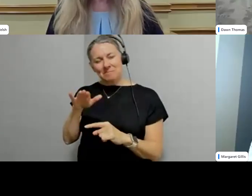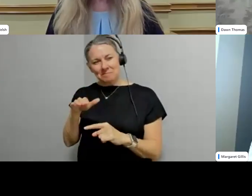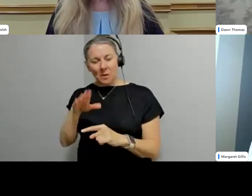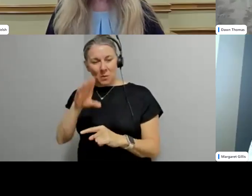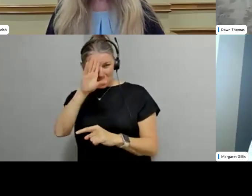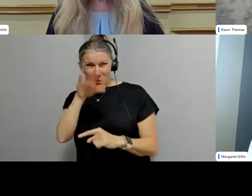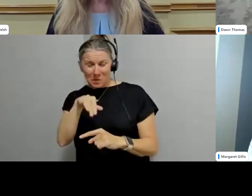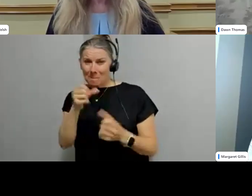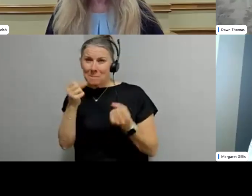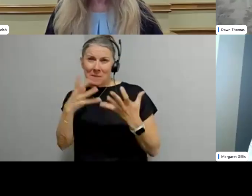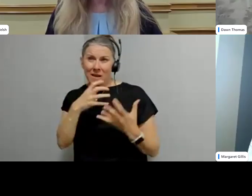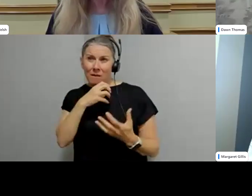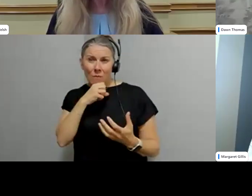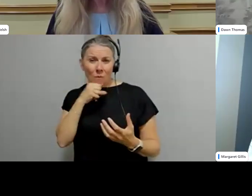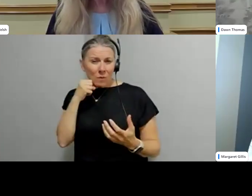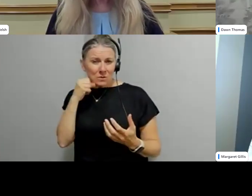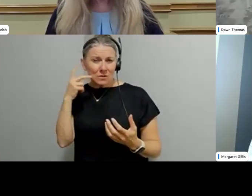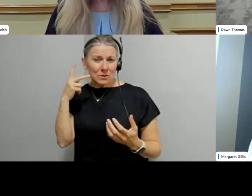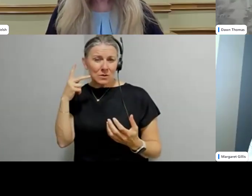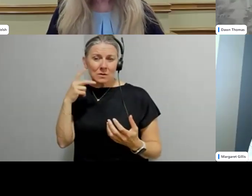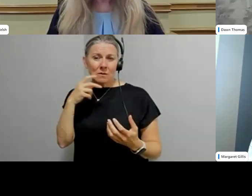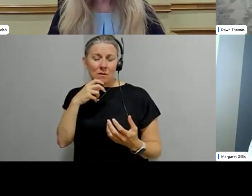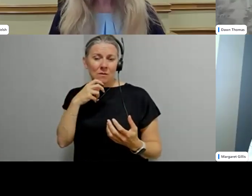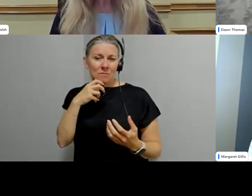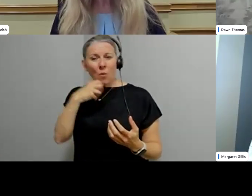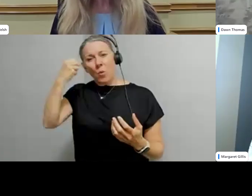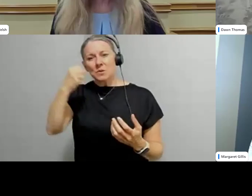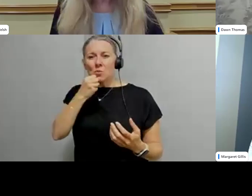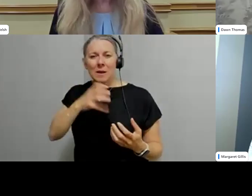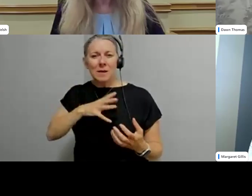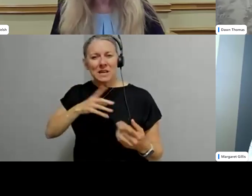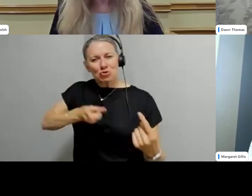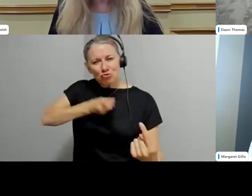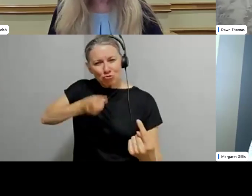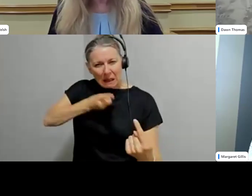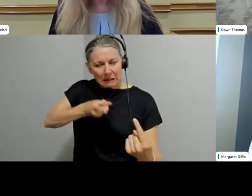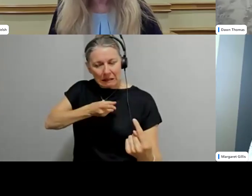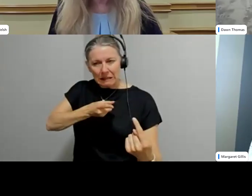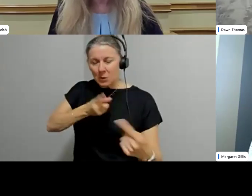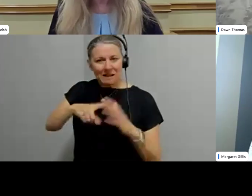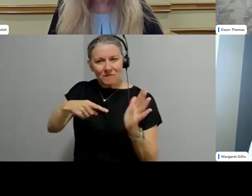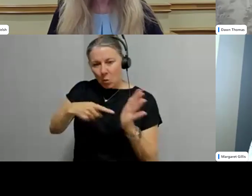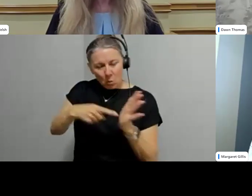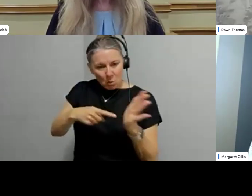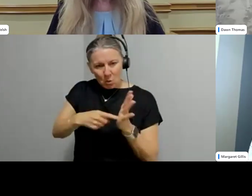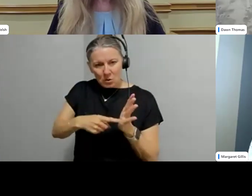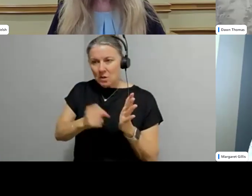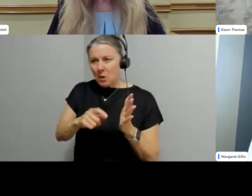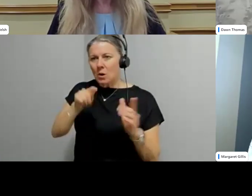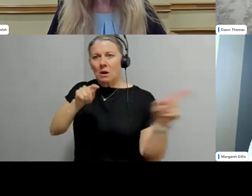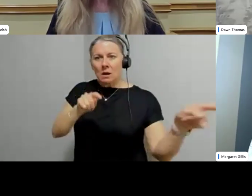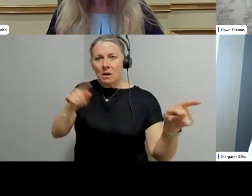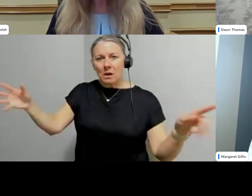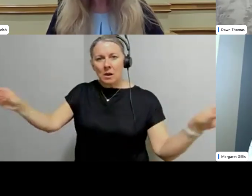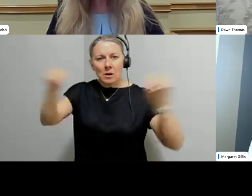are struggling. We can't afford to live. And we're starting to move in together because it's our only way of surviving. And so